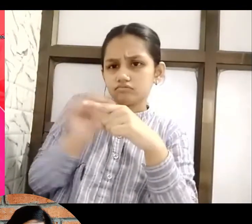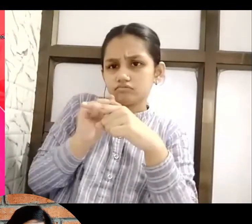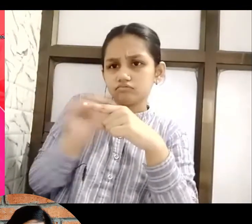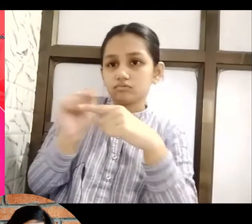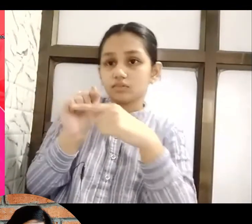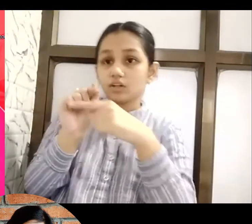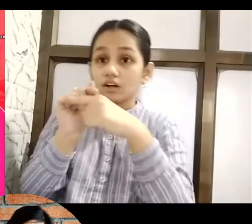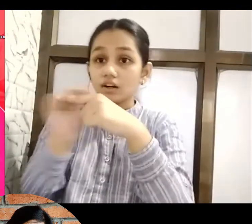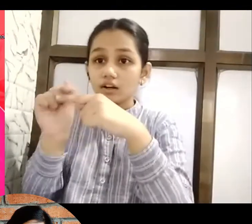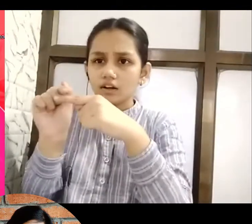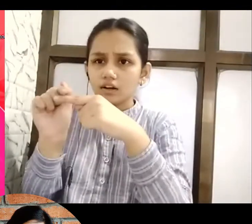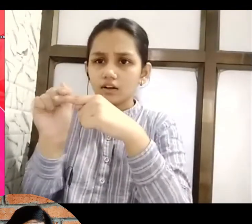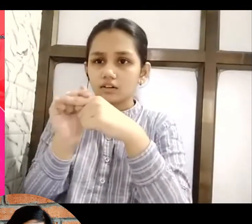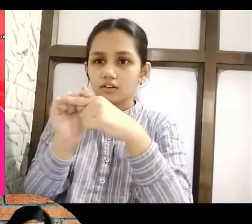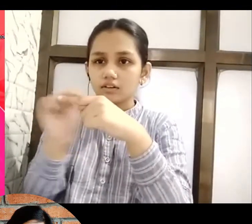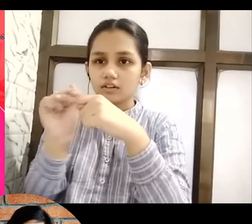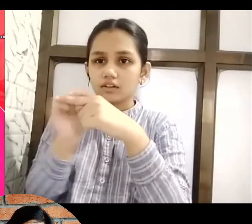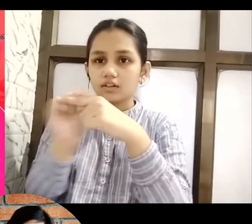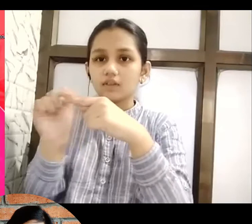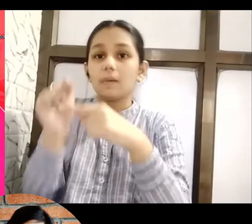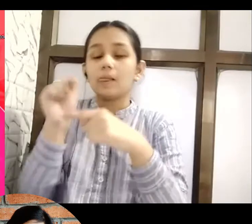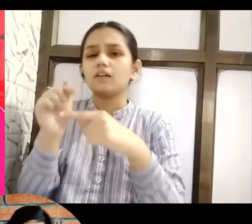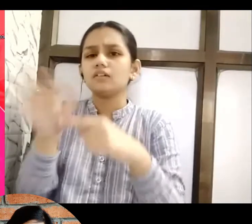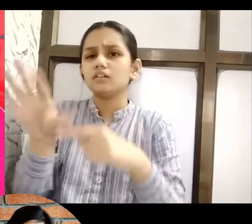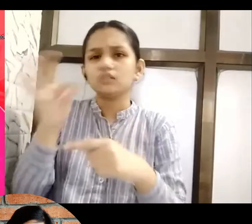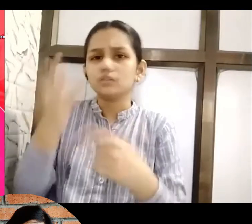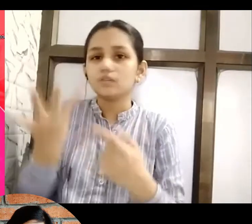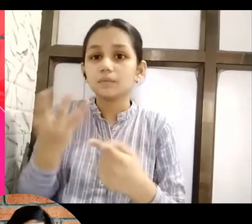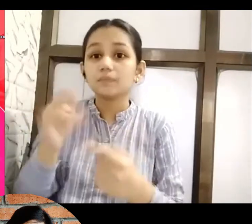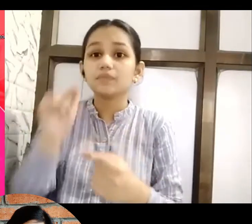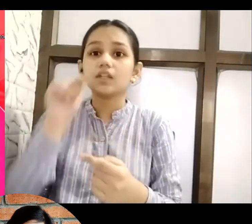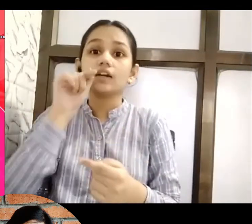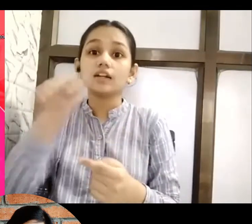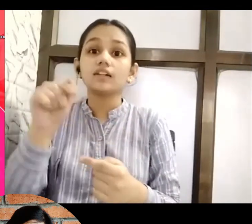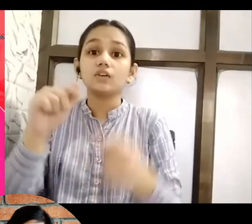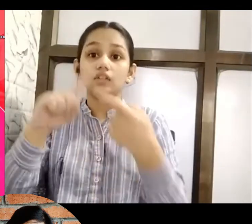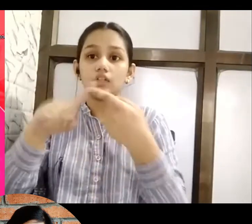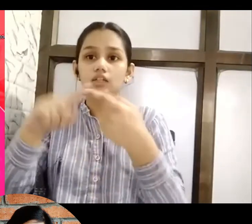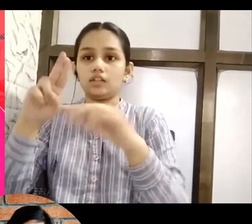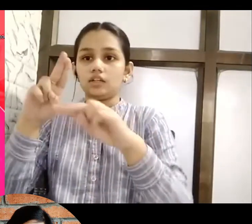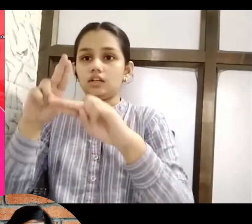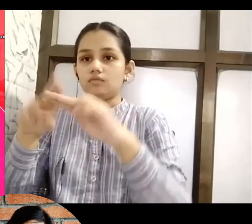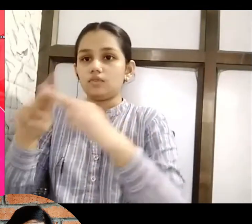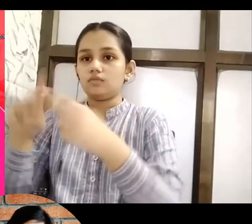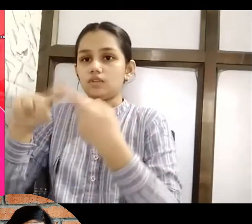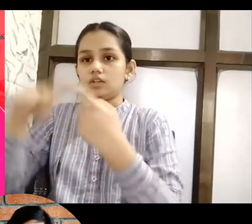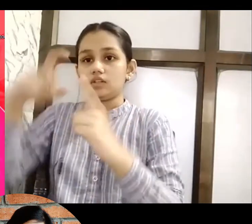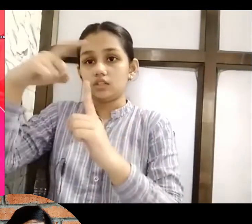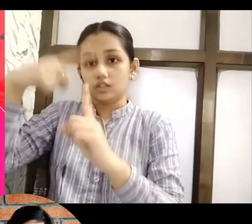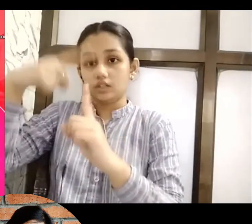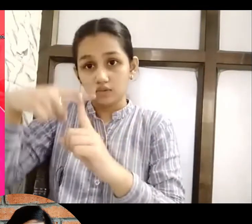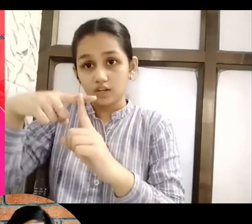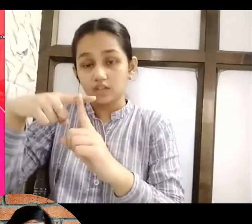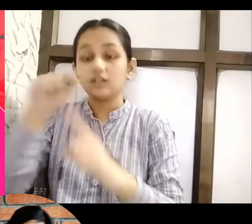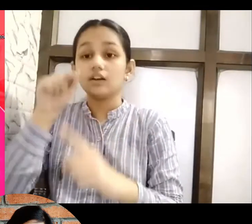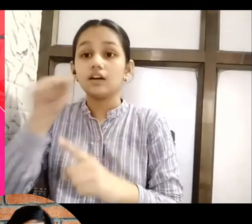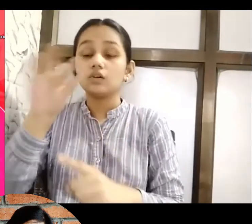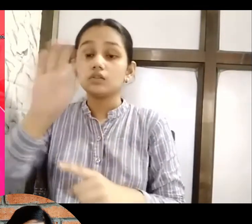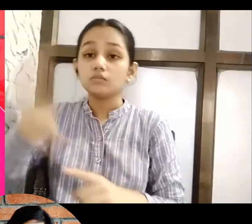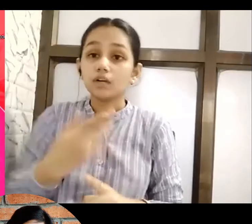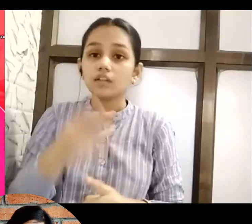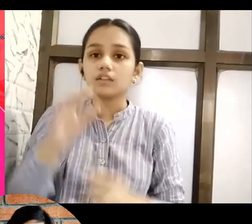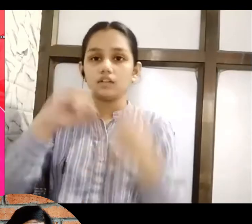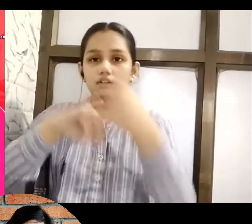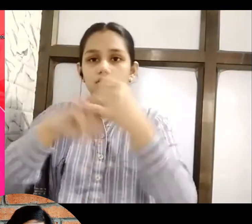I get this? Let me show you. When I'm clicking on the effects, I'm clicking on shape. Now inside the shape, you see